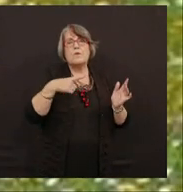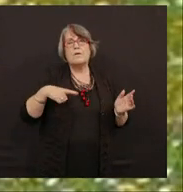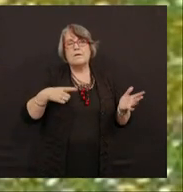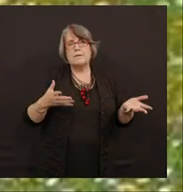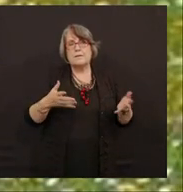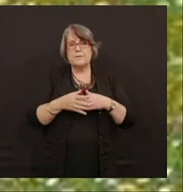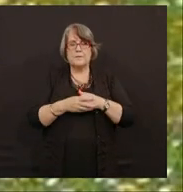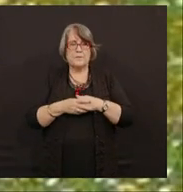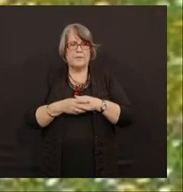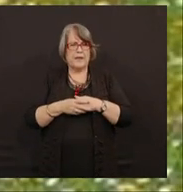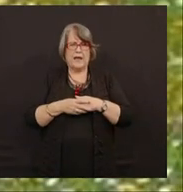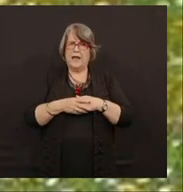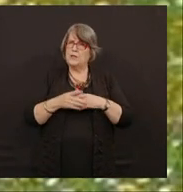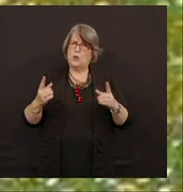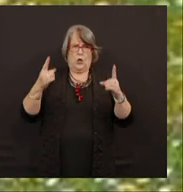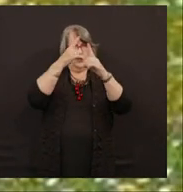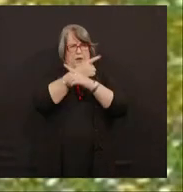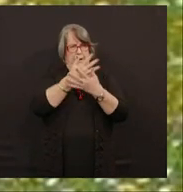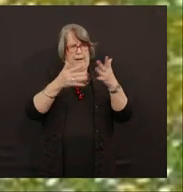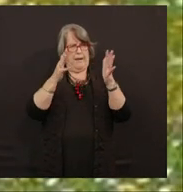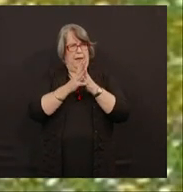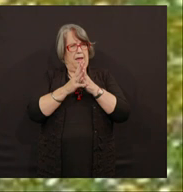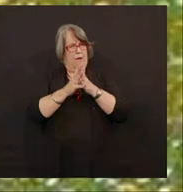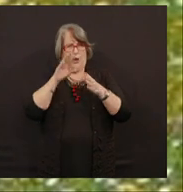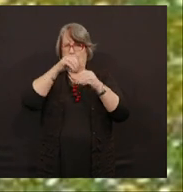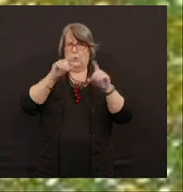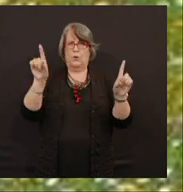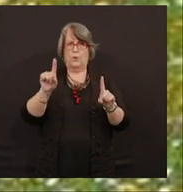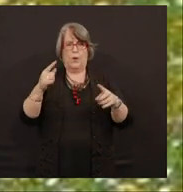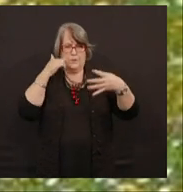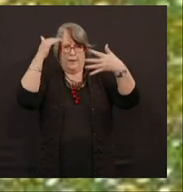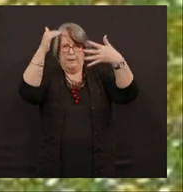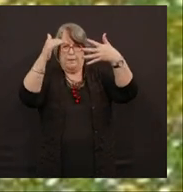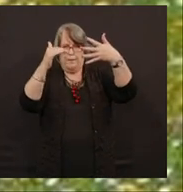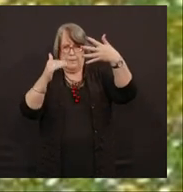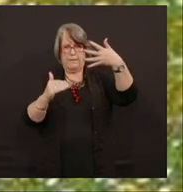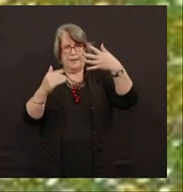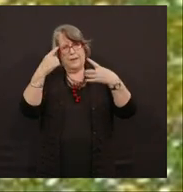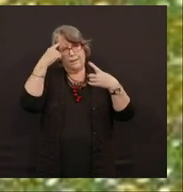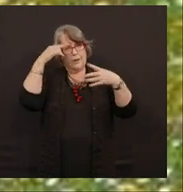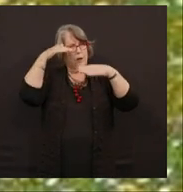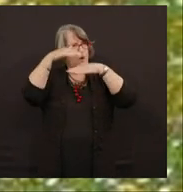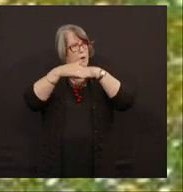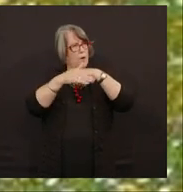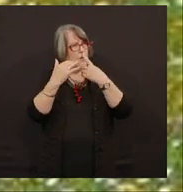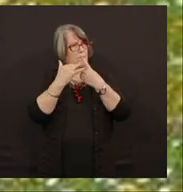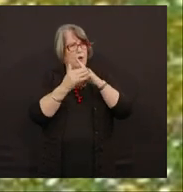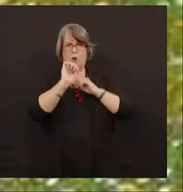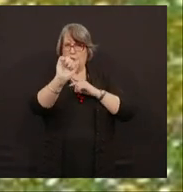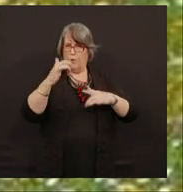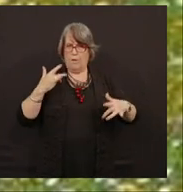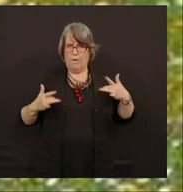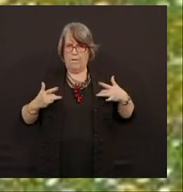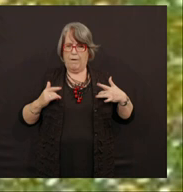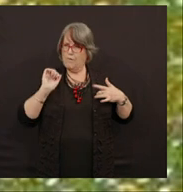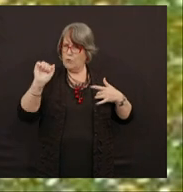So what might be transformative? When you look at this list of things, think about them in the context of your own life, your